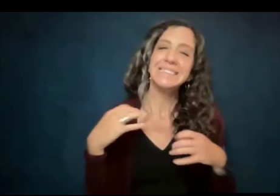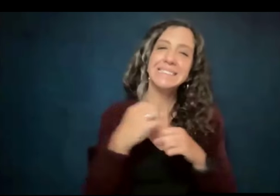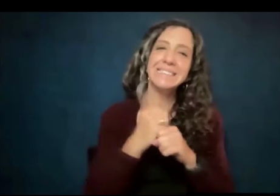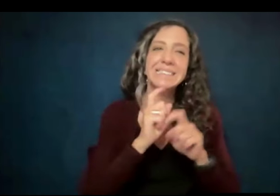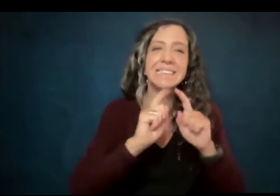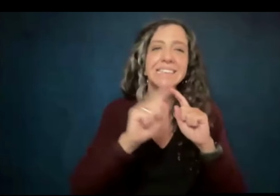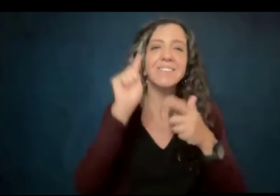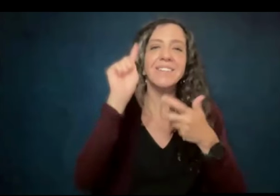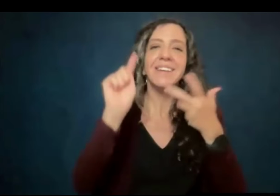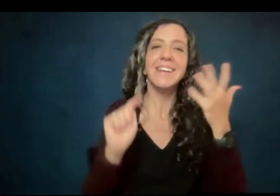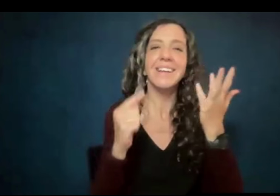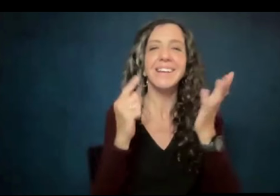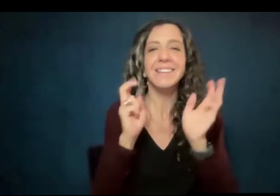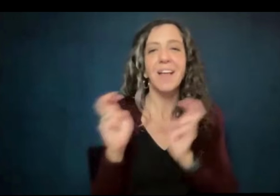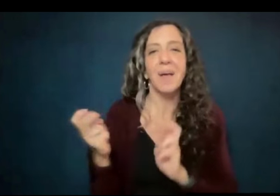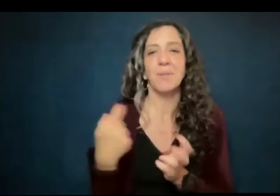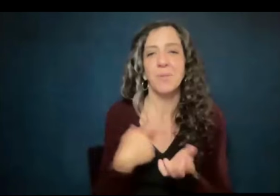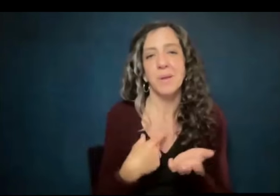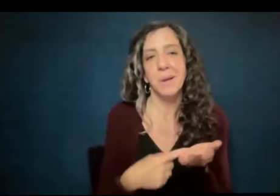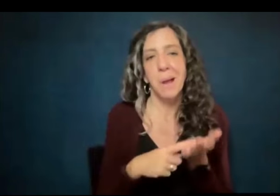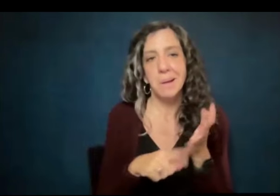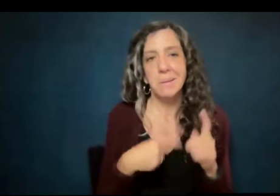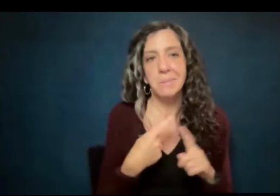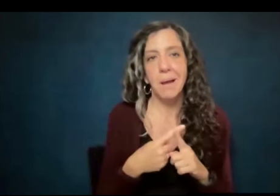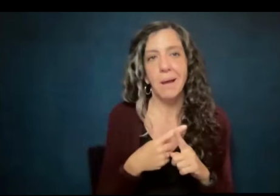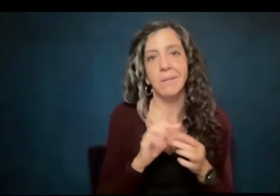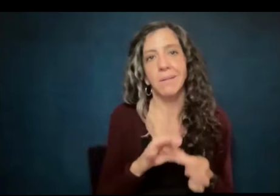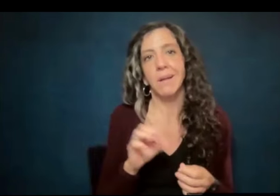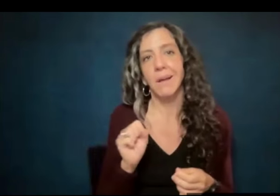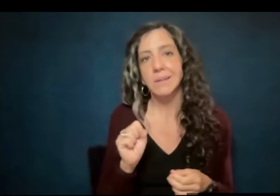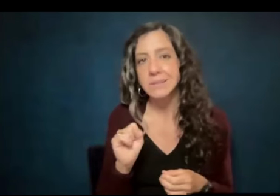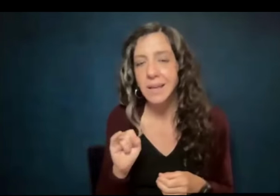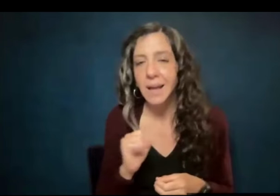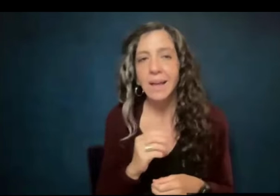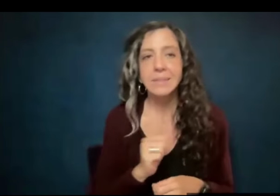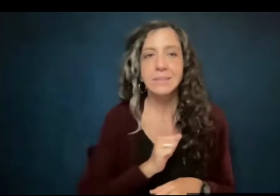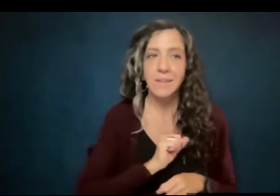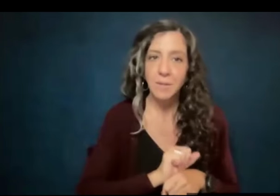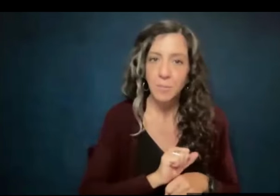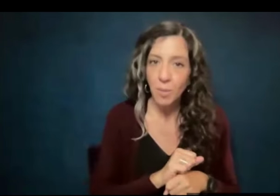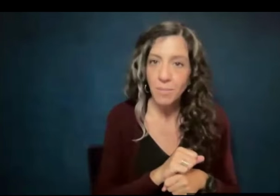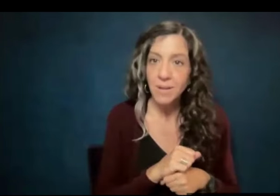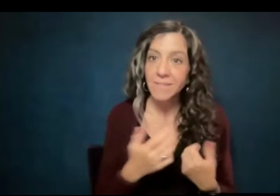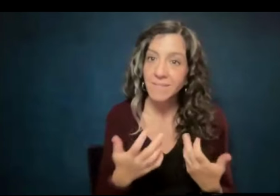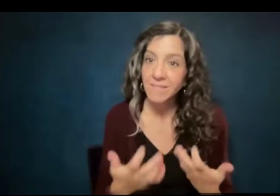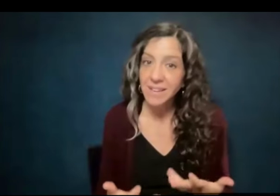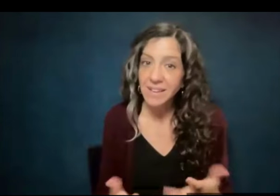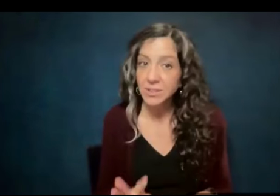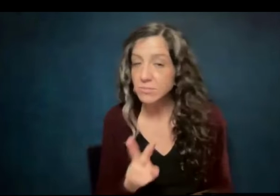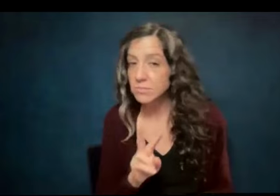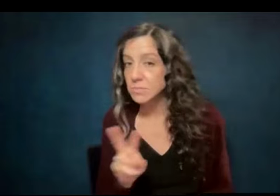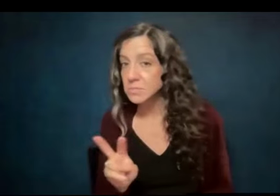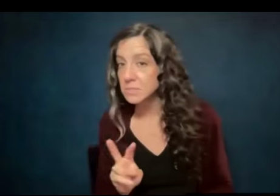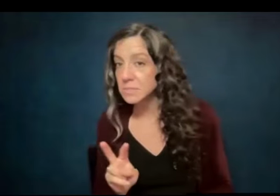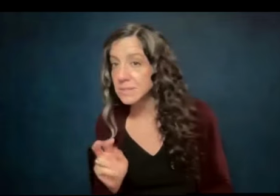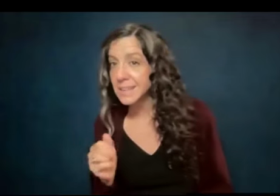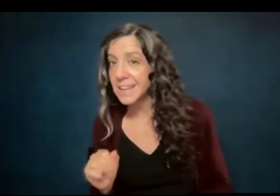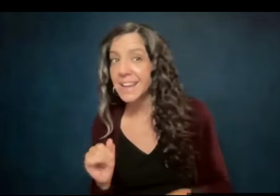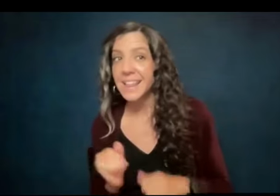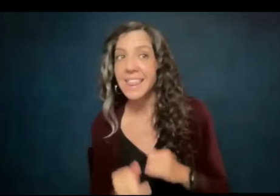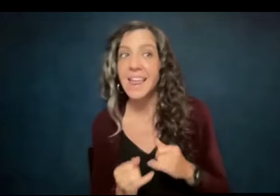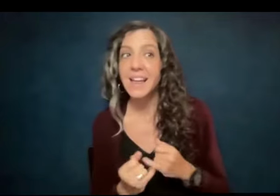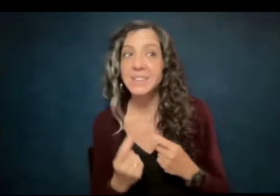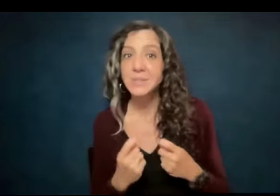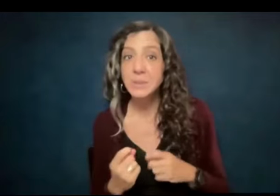topics that we've gone over today about SSI and self-employment. And then I'm going to look to see with Aleida if there are any